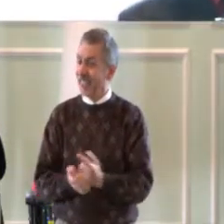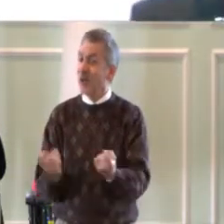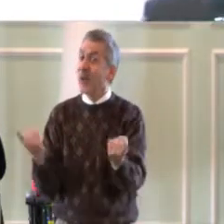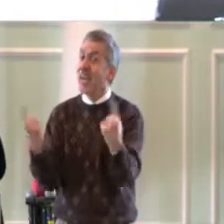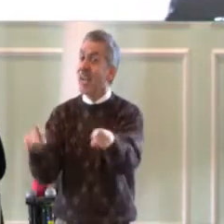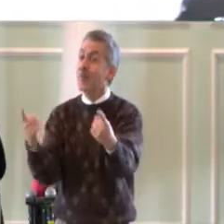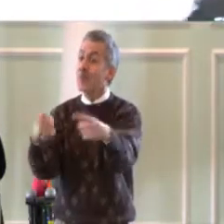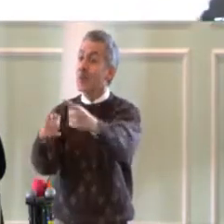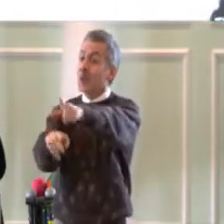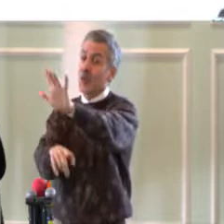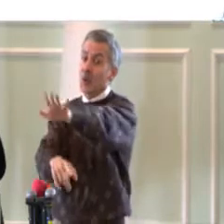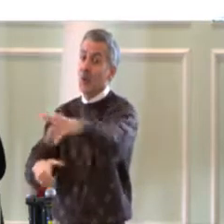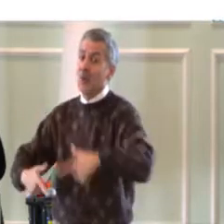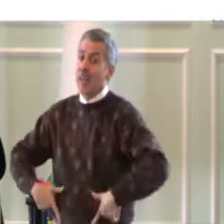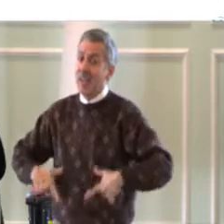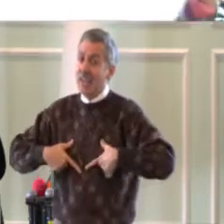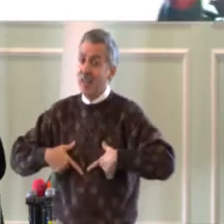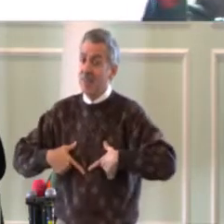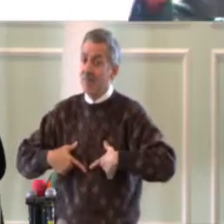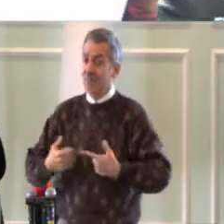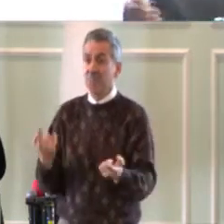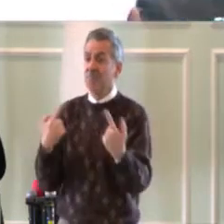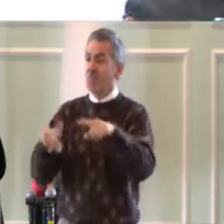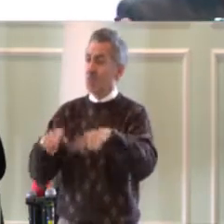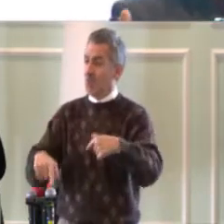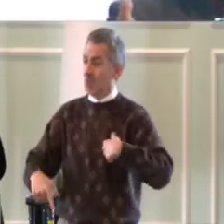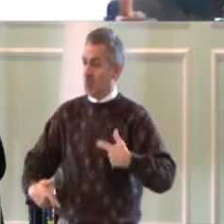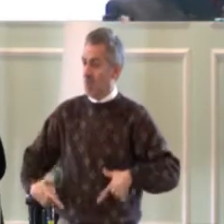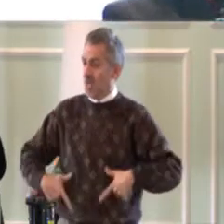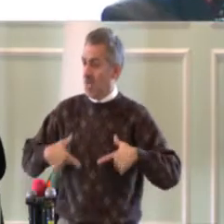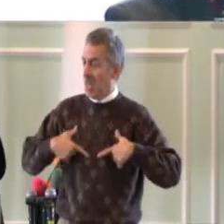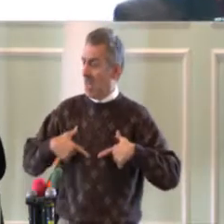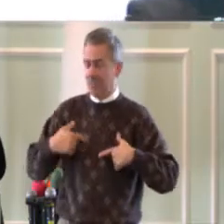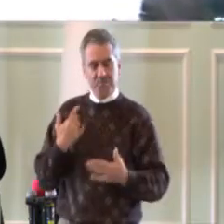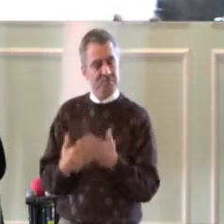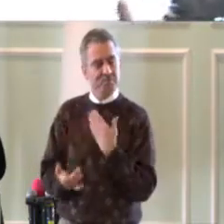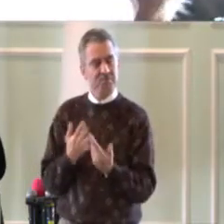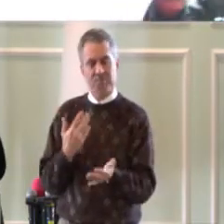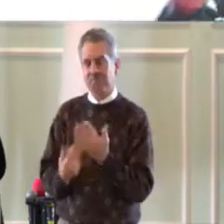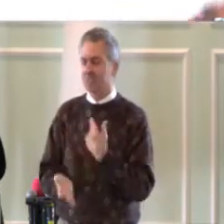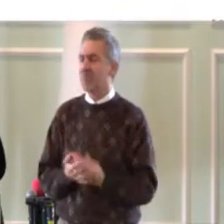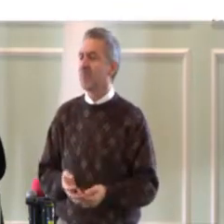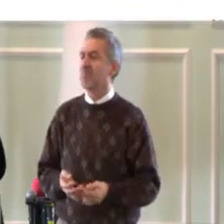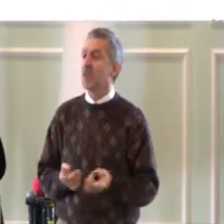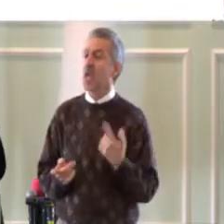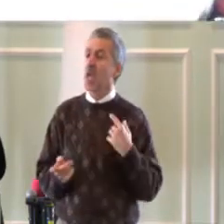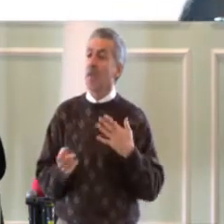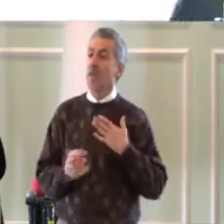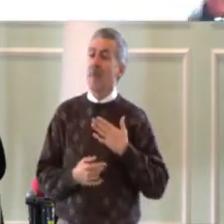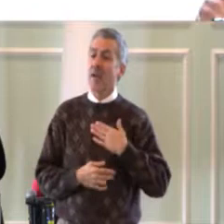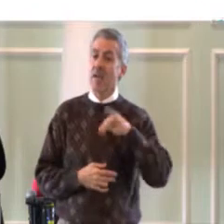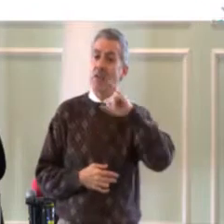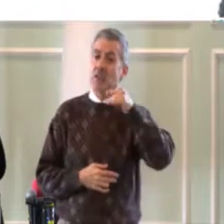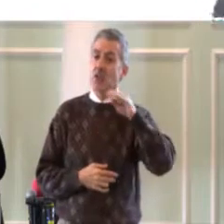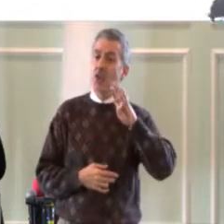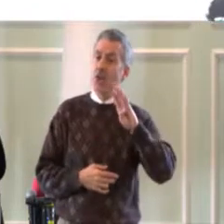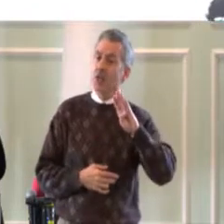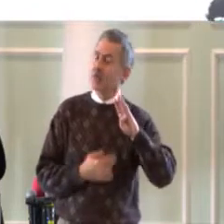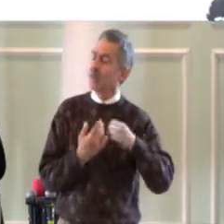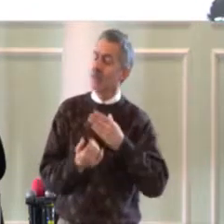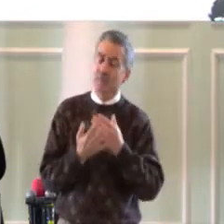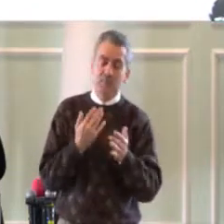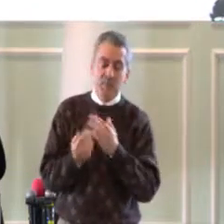life or in my life, no matter what happens at your job or in your family, God is still in